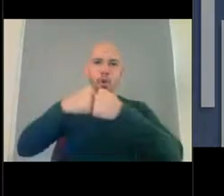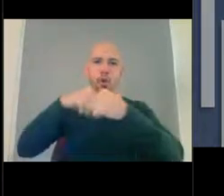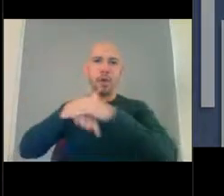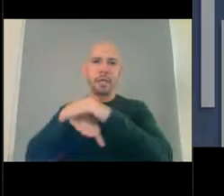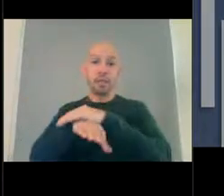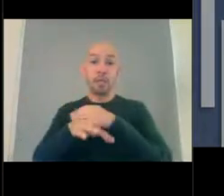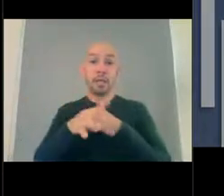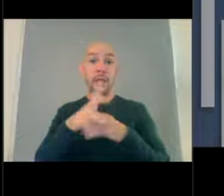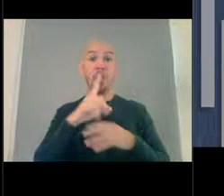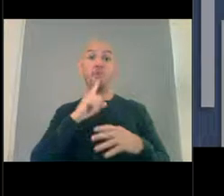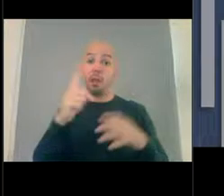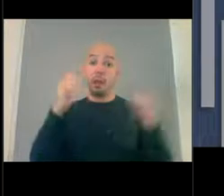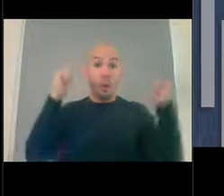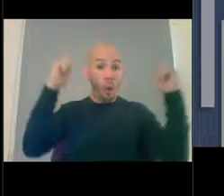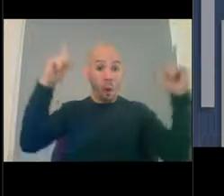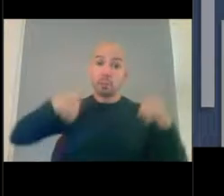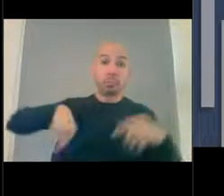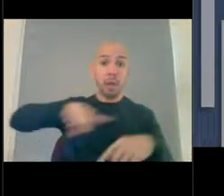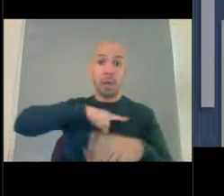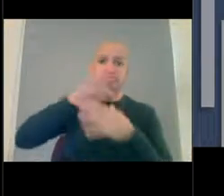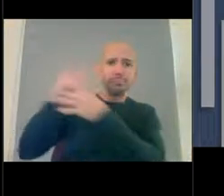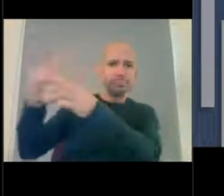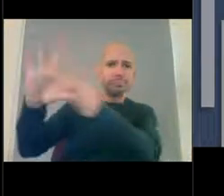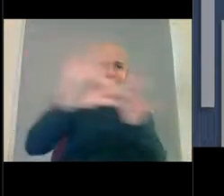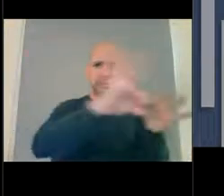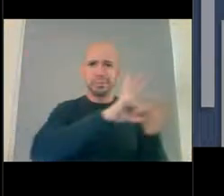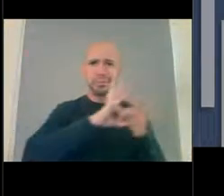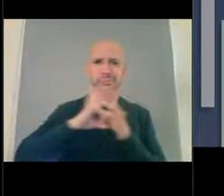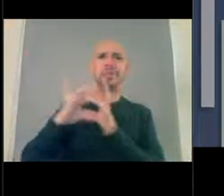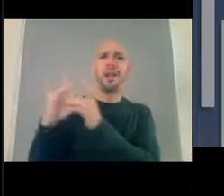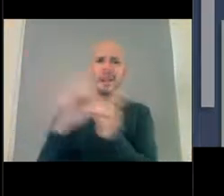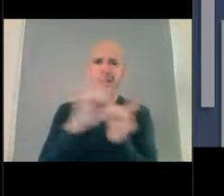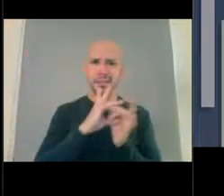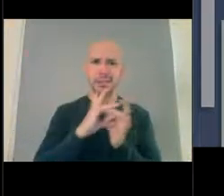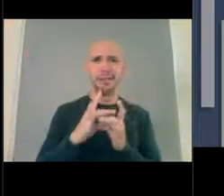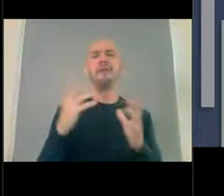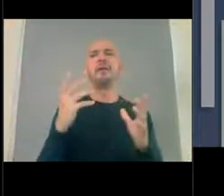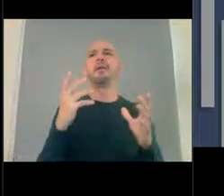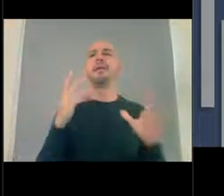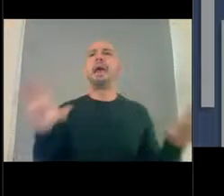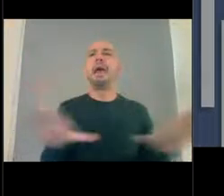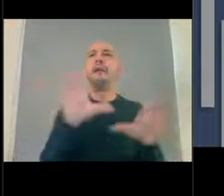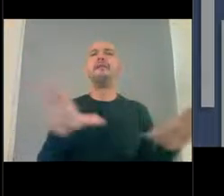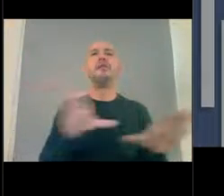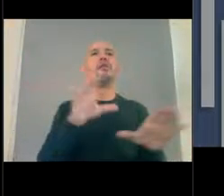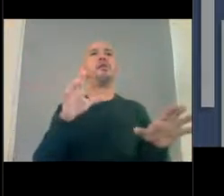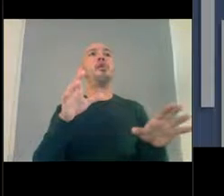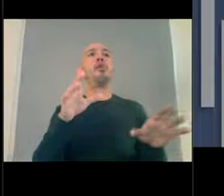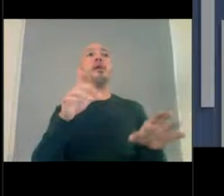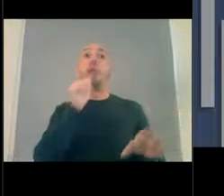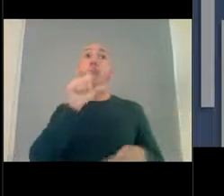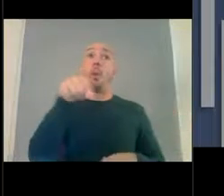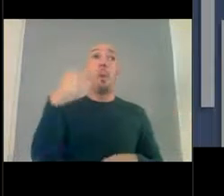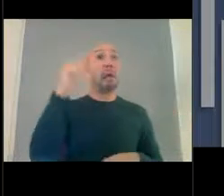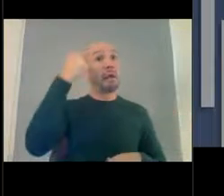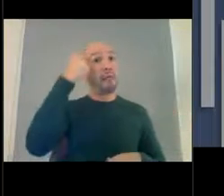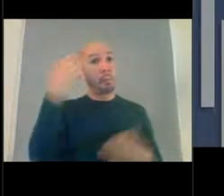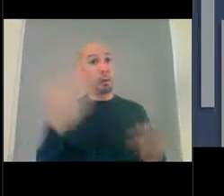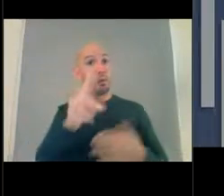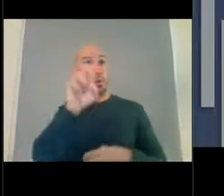effort not just in california but in our federal government and the government's mexico it's been very delicate and a